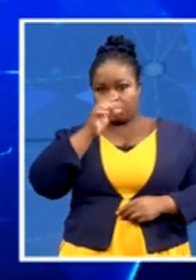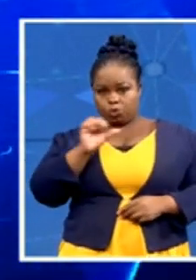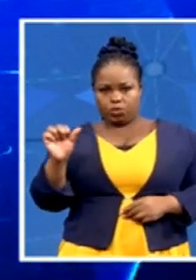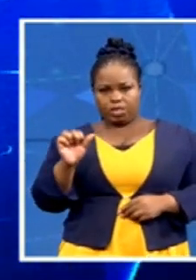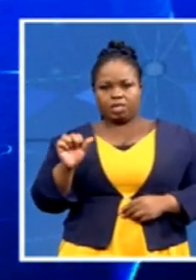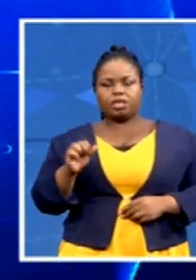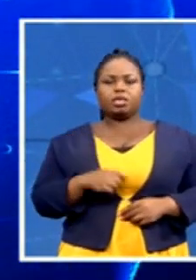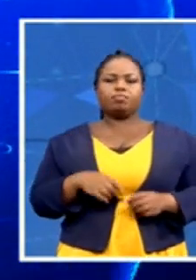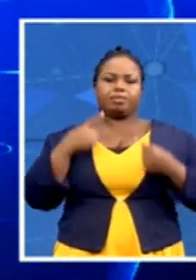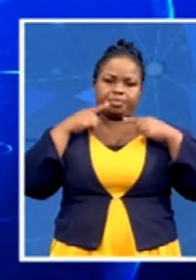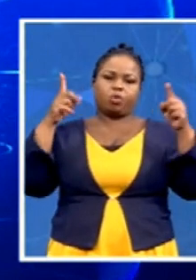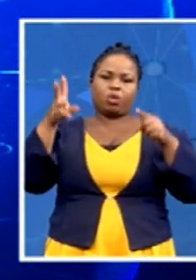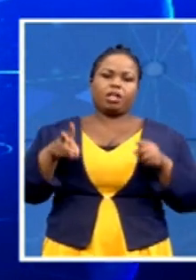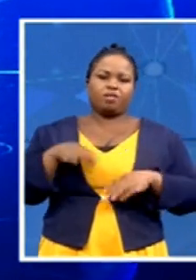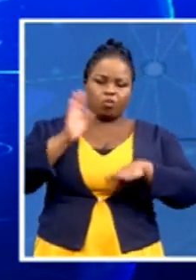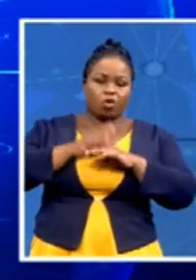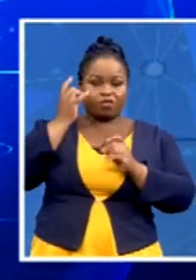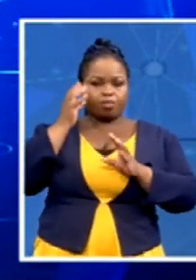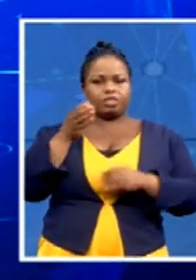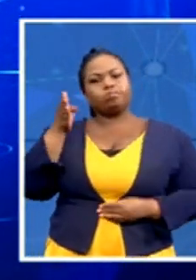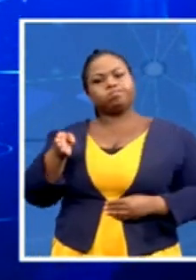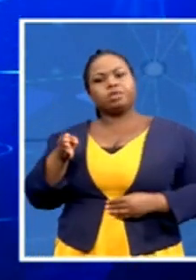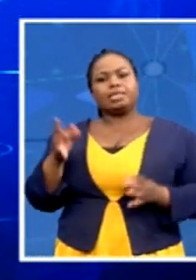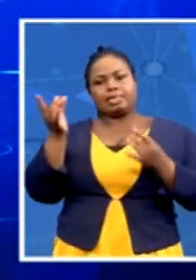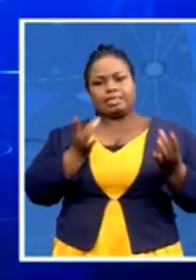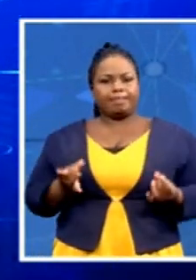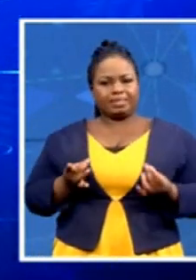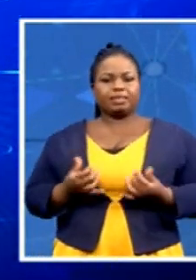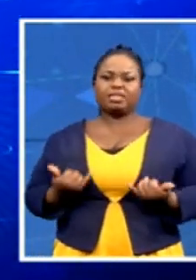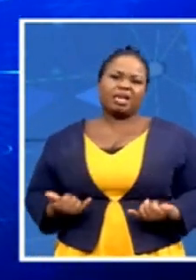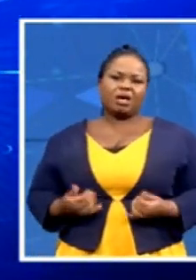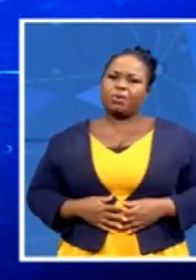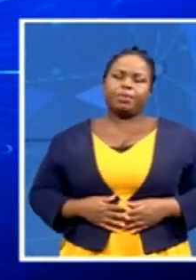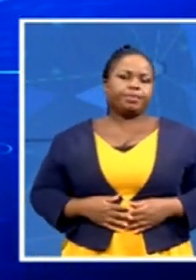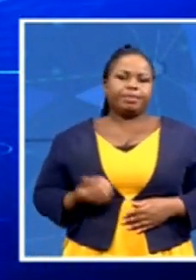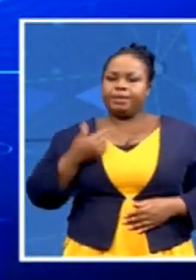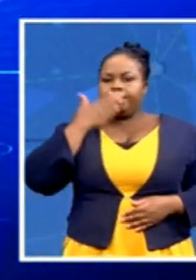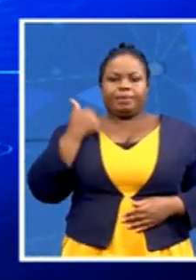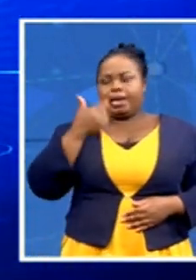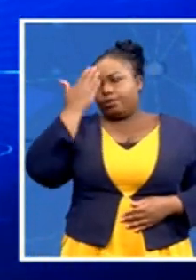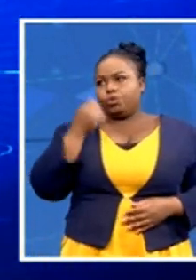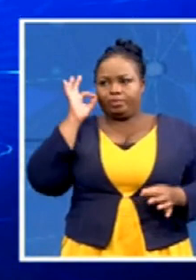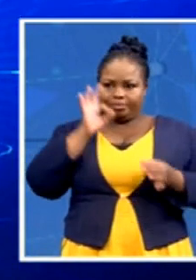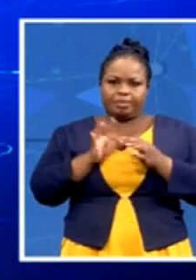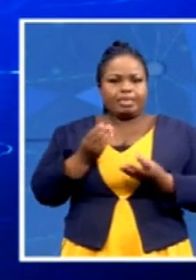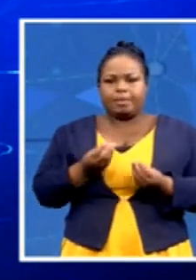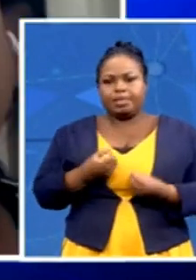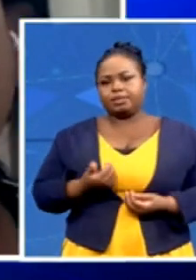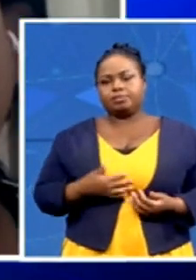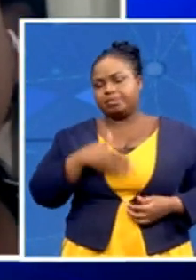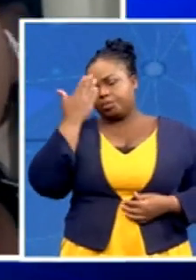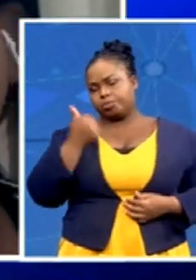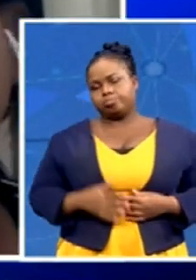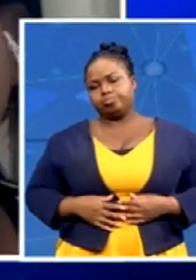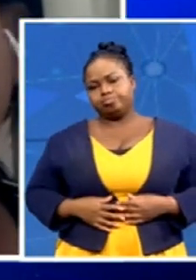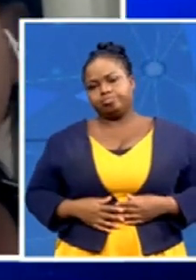there, the statistics and everything. Right now, I don't have the numbers. I don't know them by heart. Okay. And then just